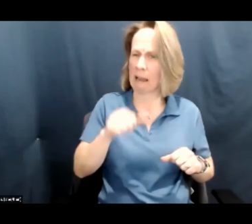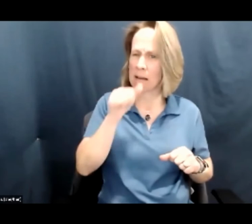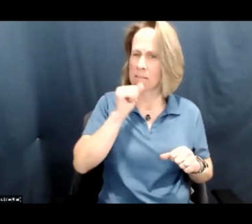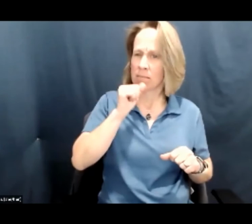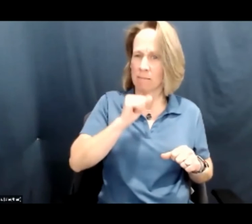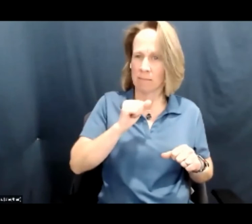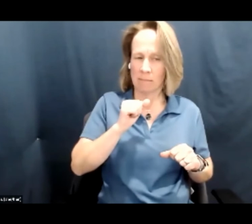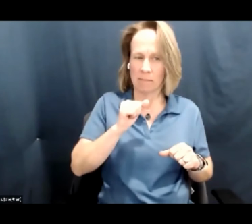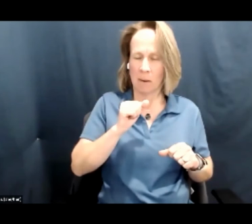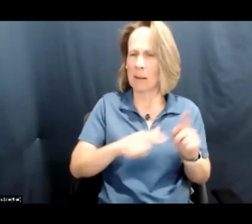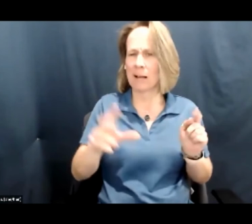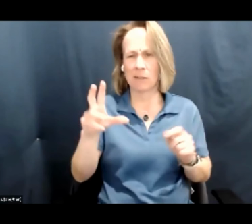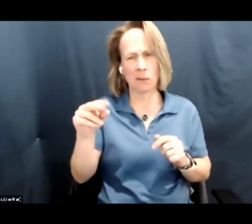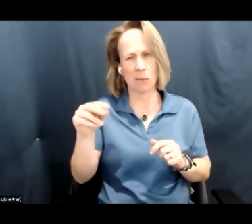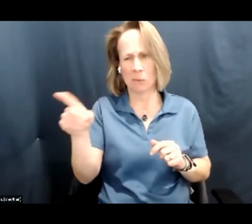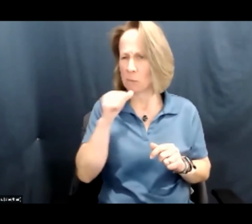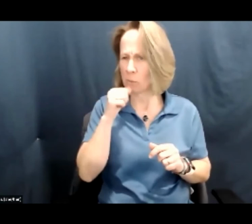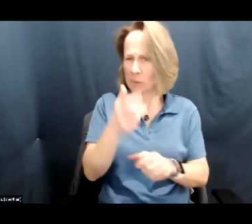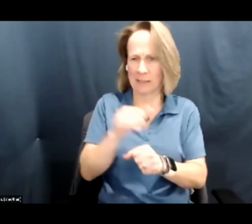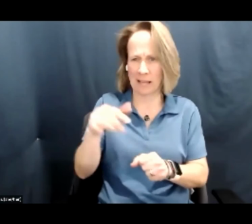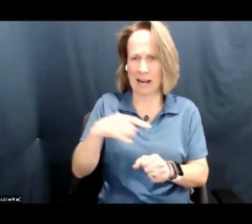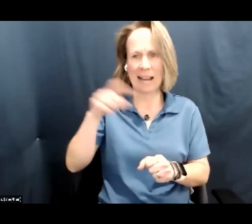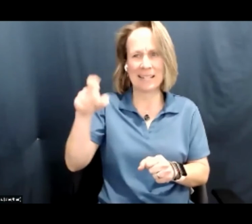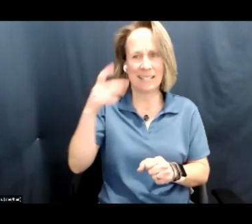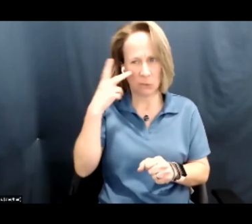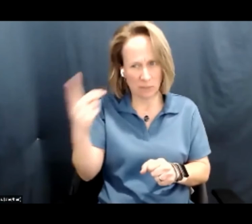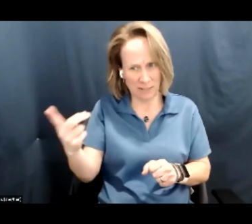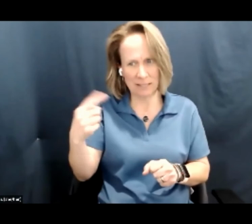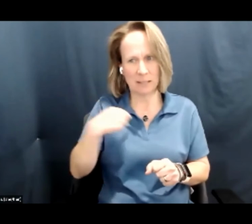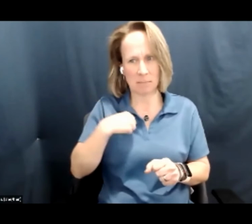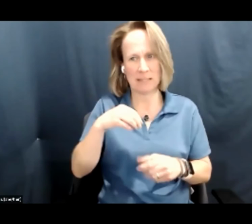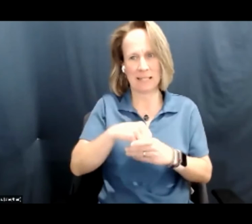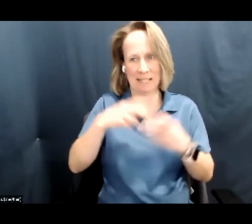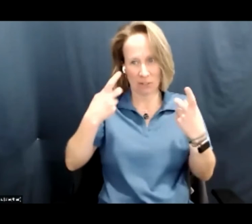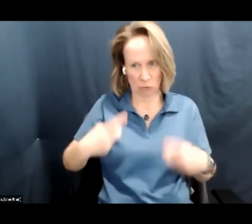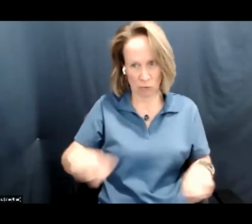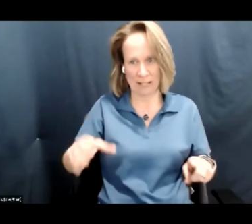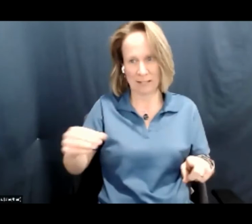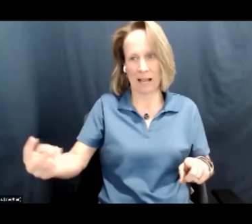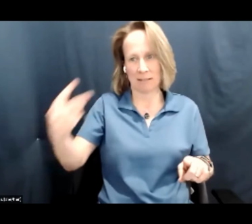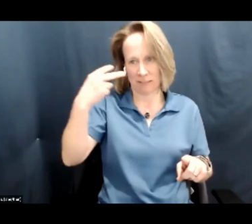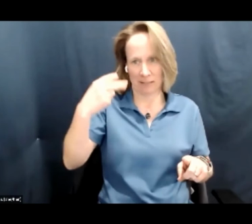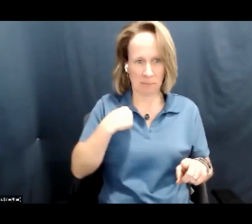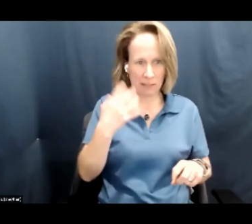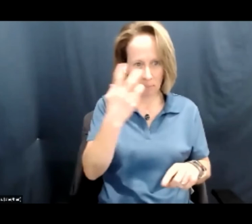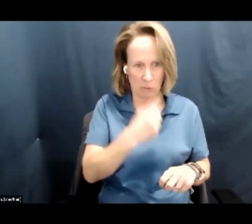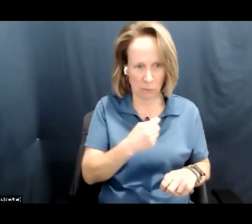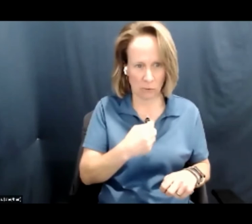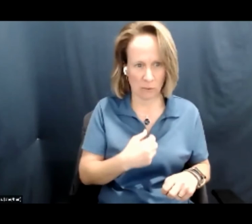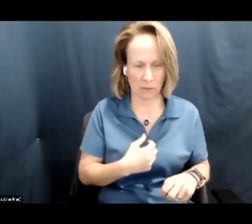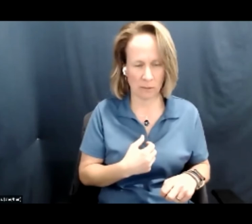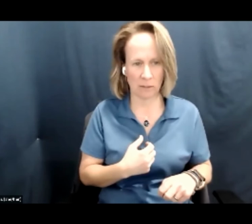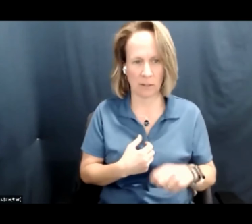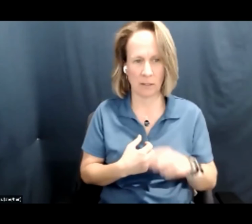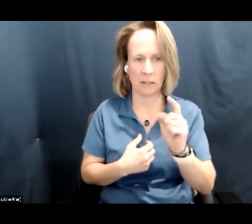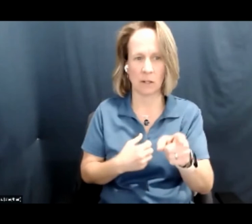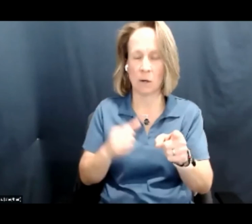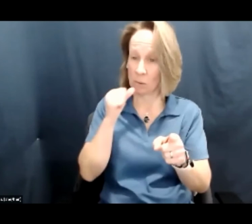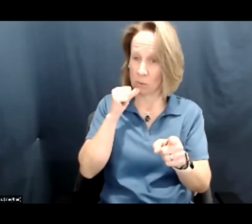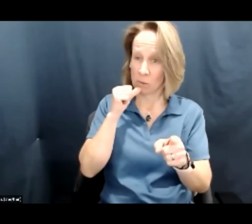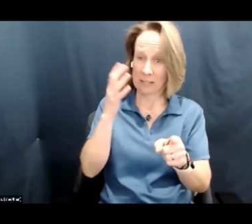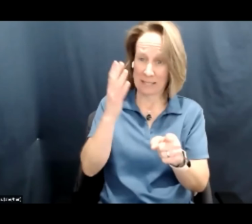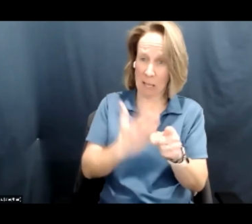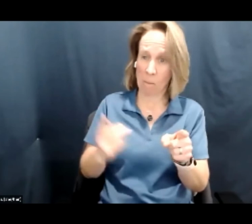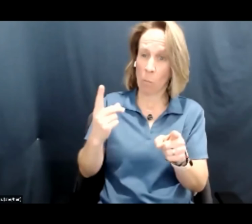that pass anymore. I need you to see me in a dress and understand me as beautiful. Just finding someone who'd be willing to look past the exterior and see you